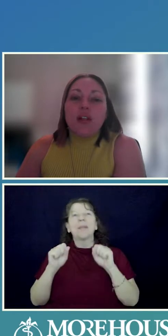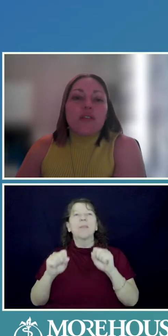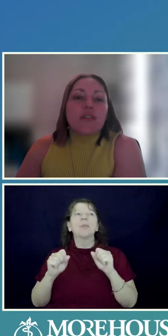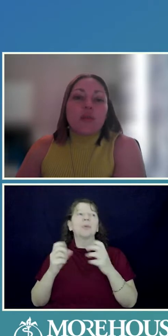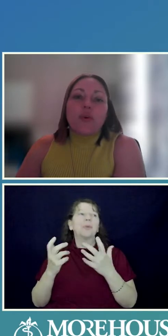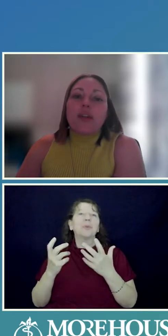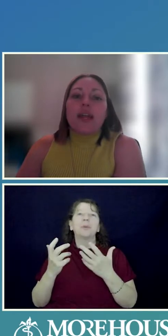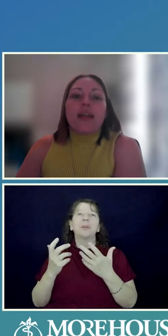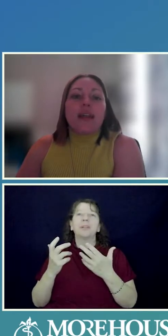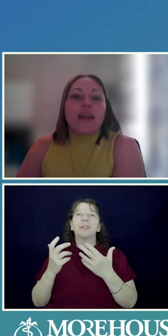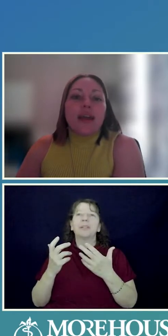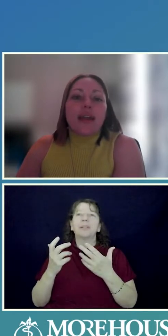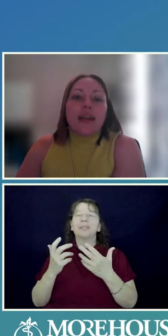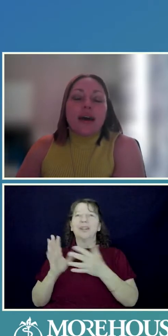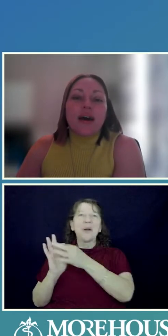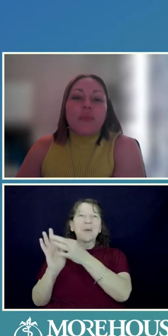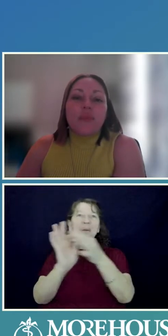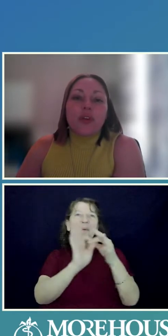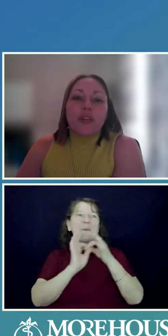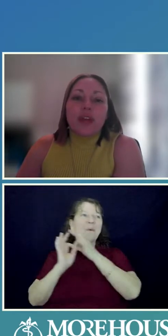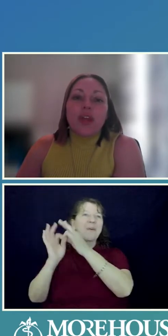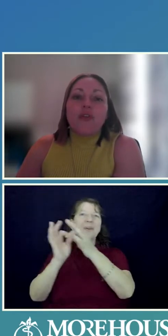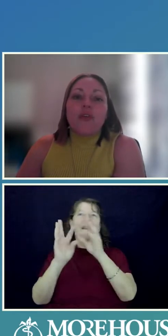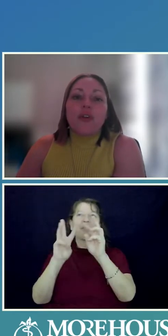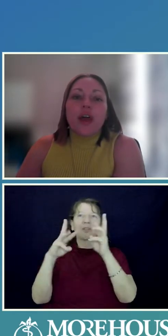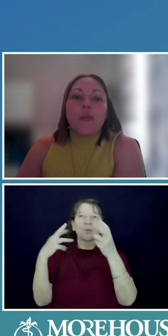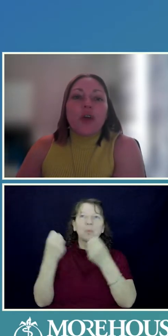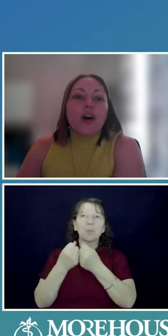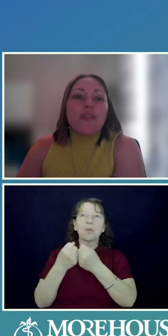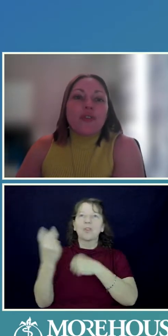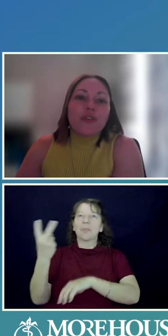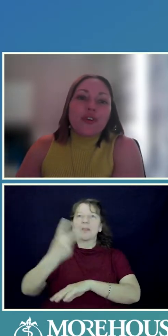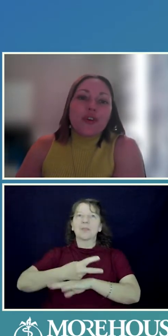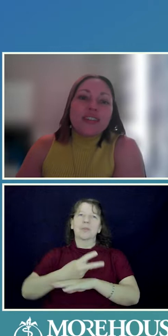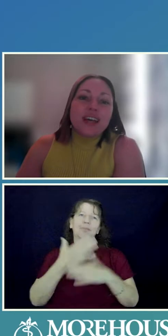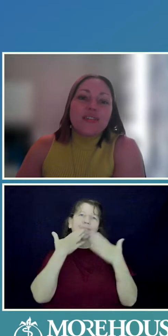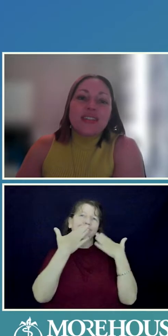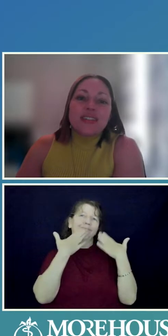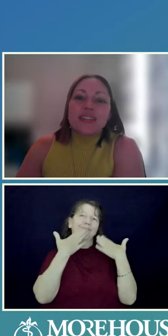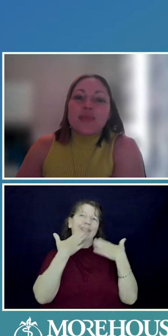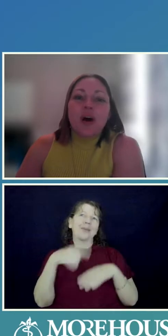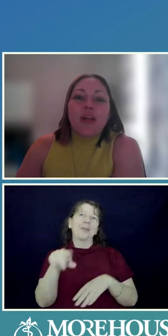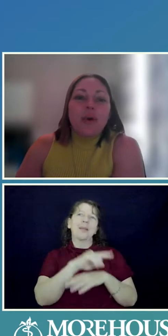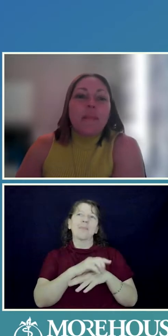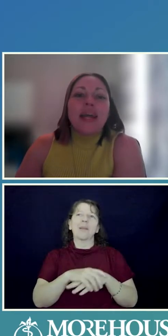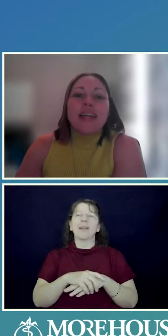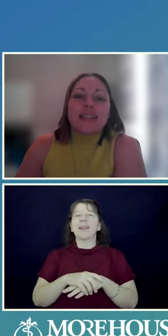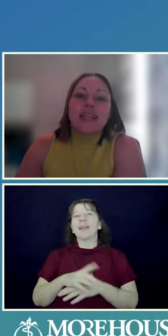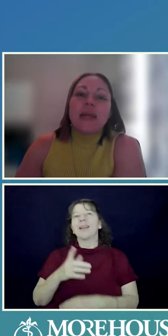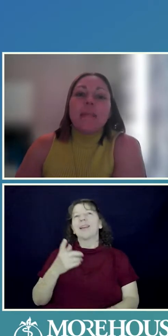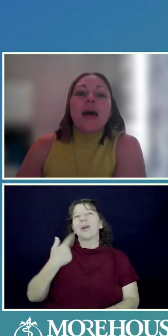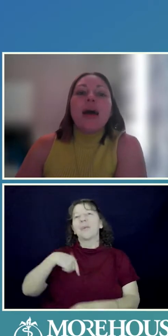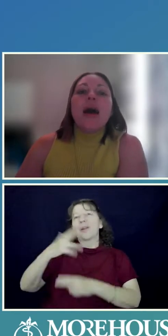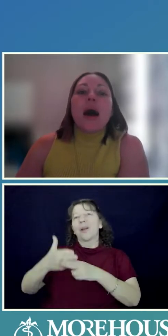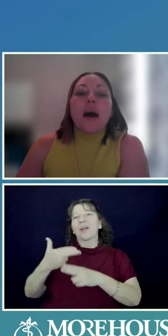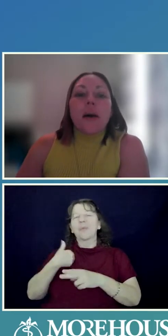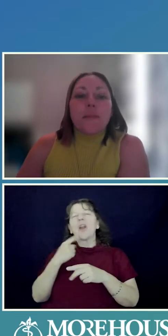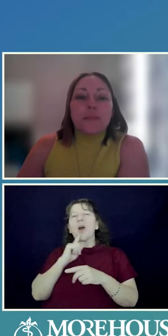get all of this coordinated, and really thankful for them. We often refer to ourselves as a small but mighty